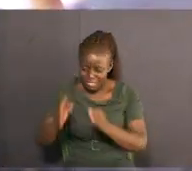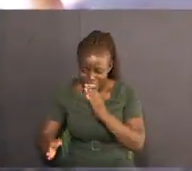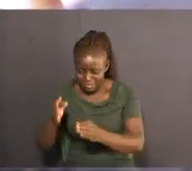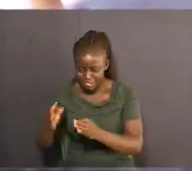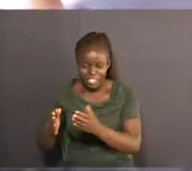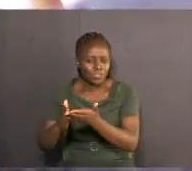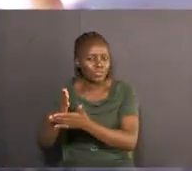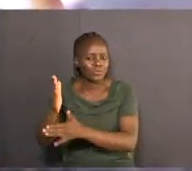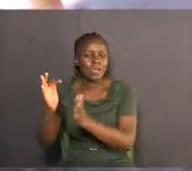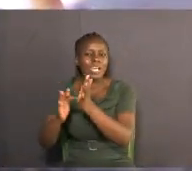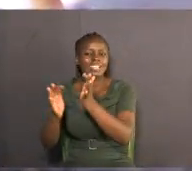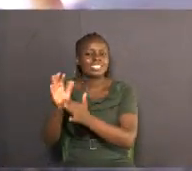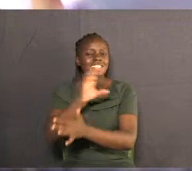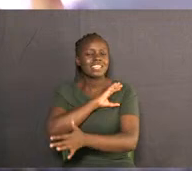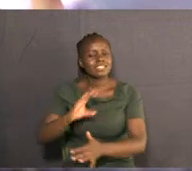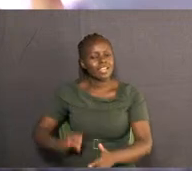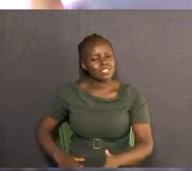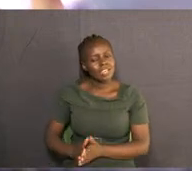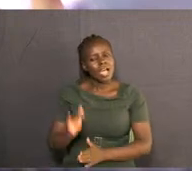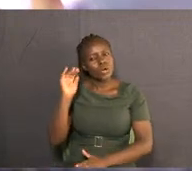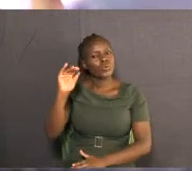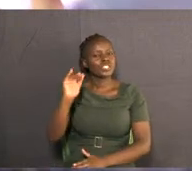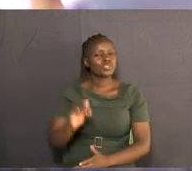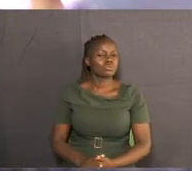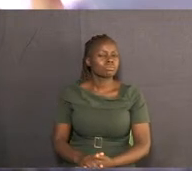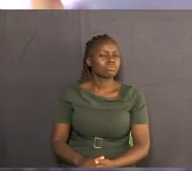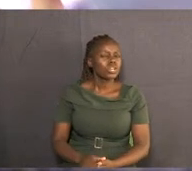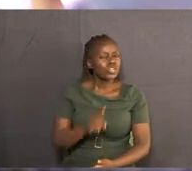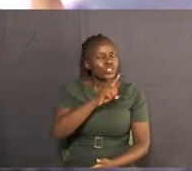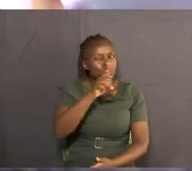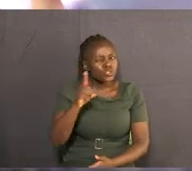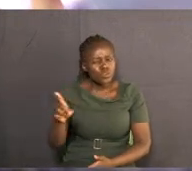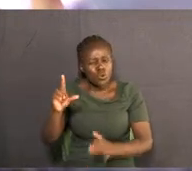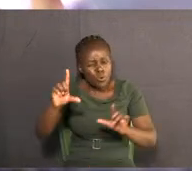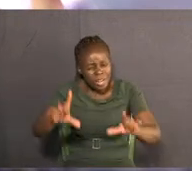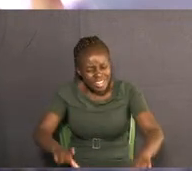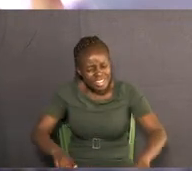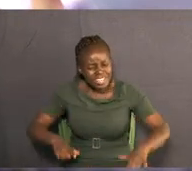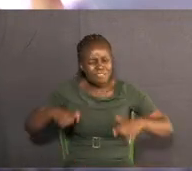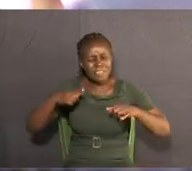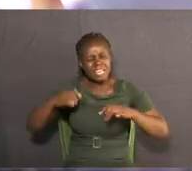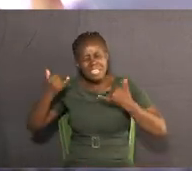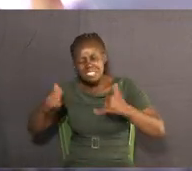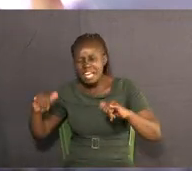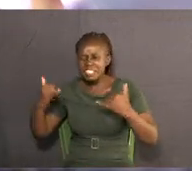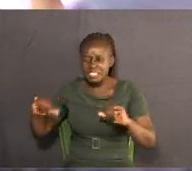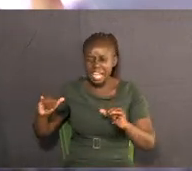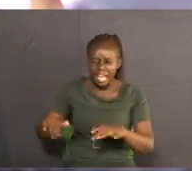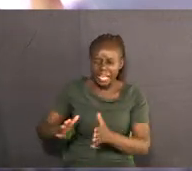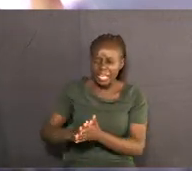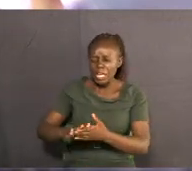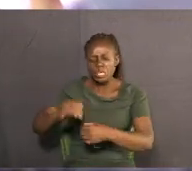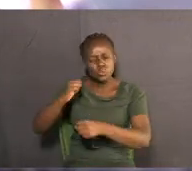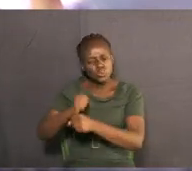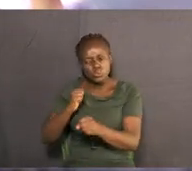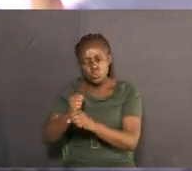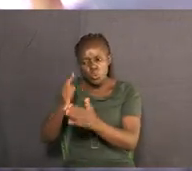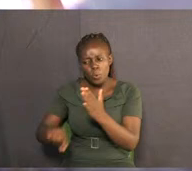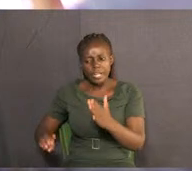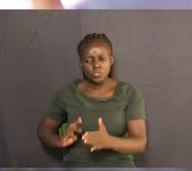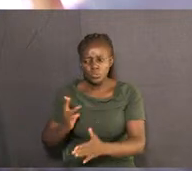Jesus Christ. So are you living your life trying? Are we living our lives trying to do all we can to be accepted by